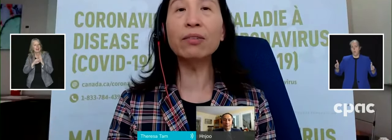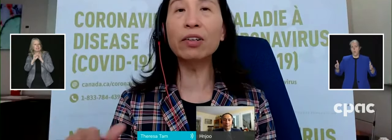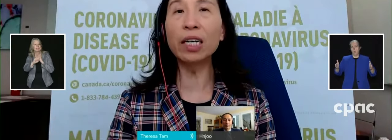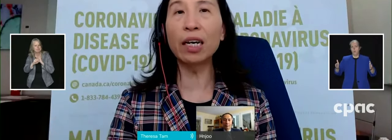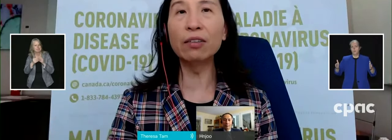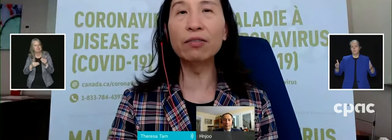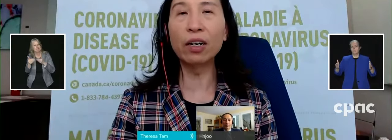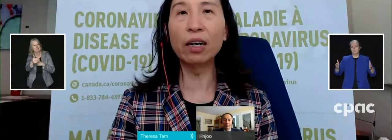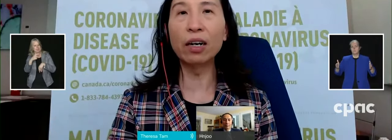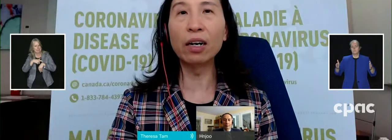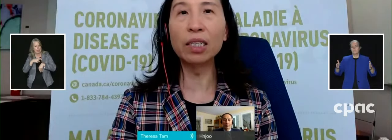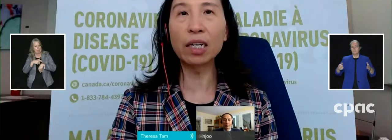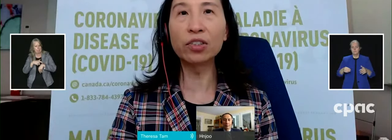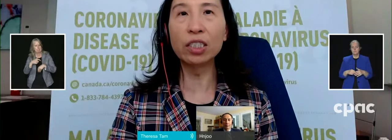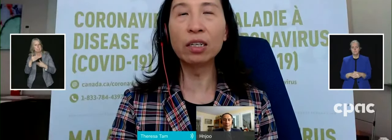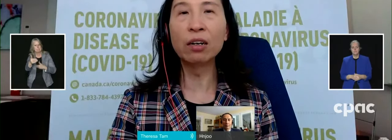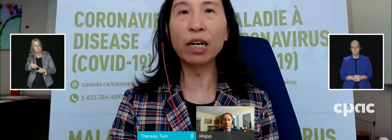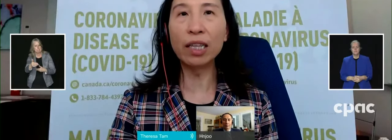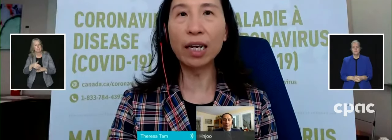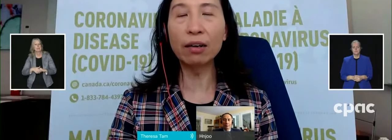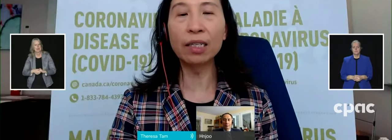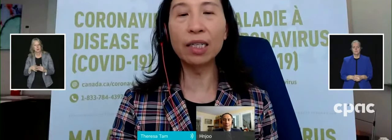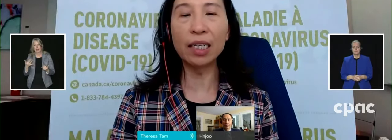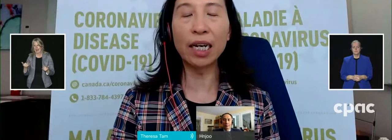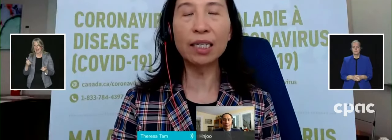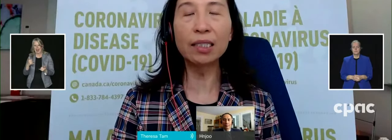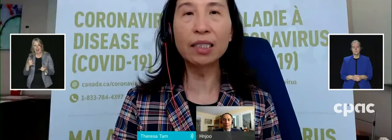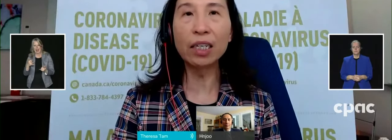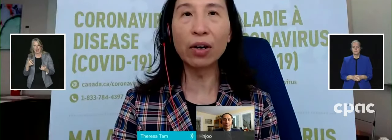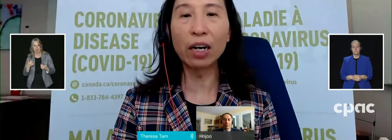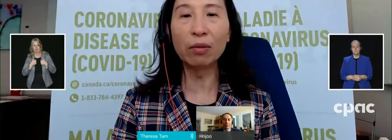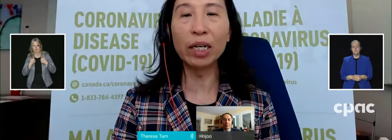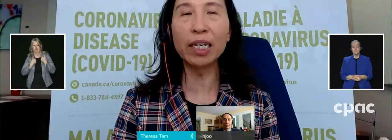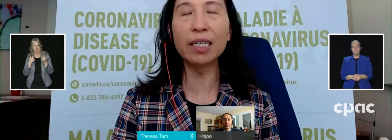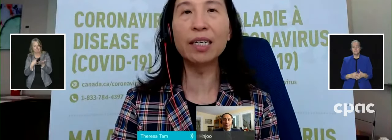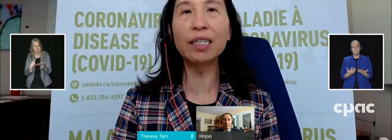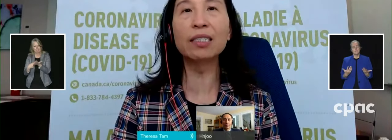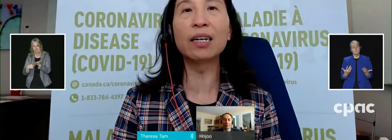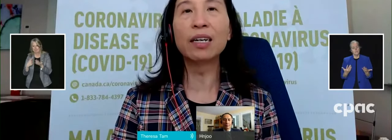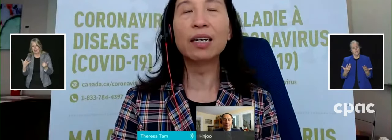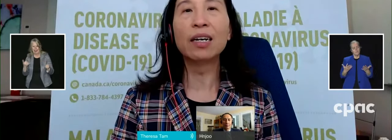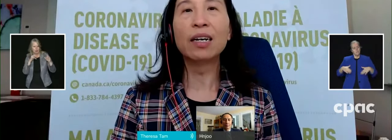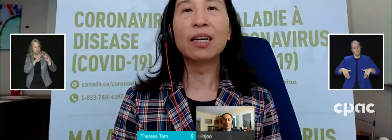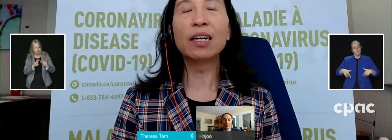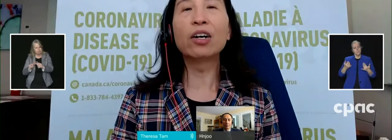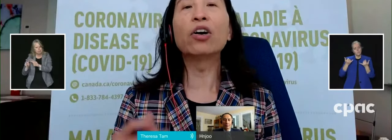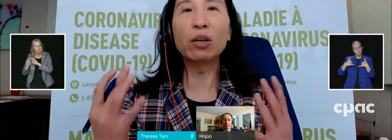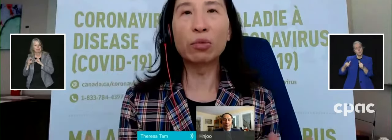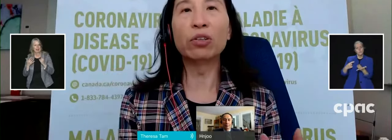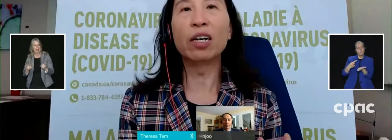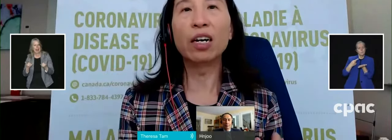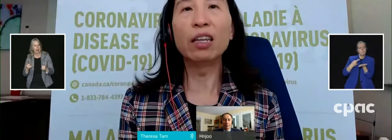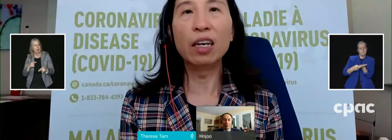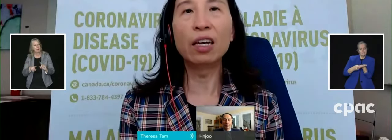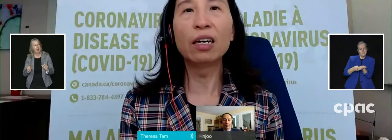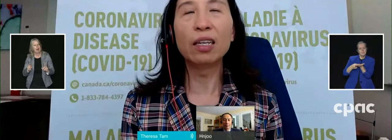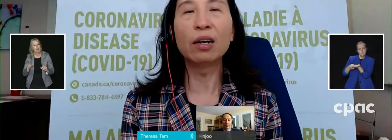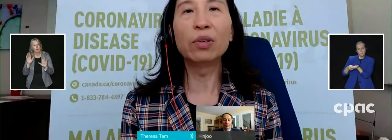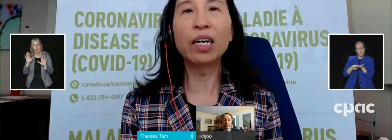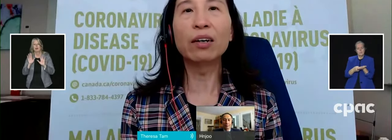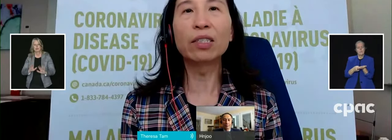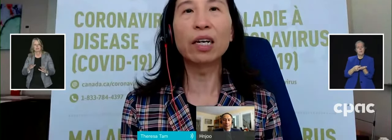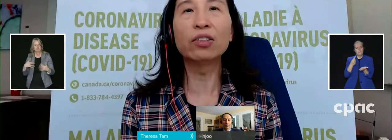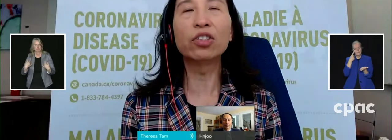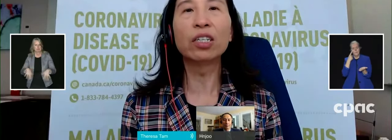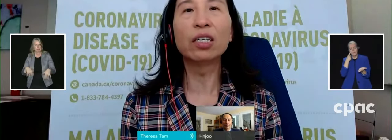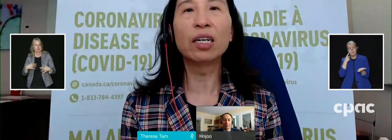So that's a very live discussion right now, and the analysis is going on. But it is incredible, I think, that